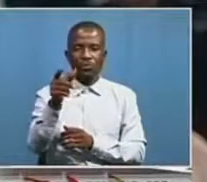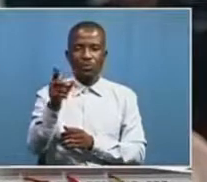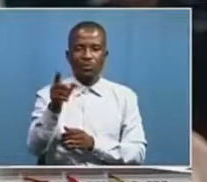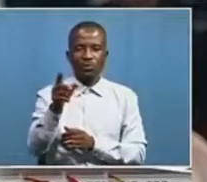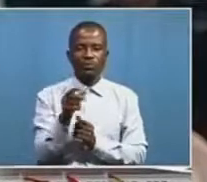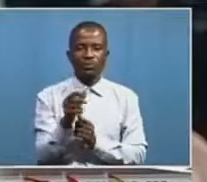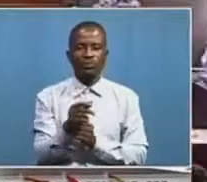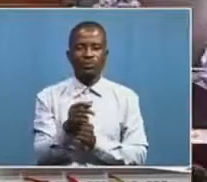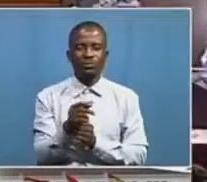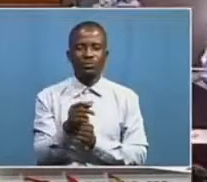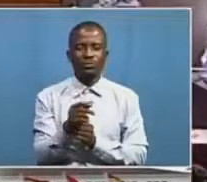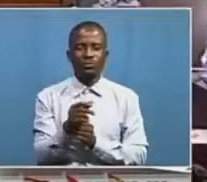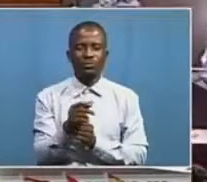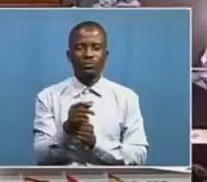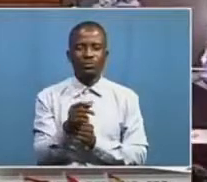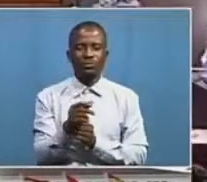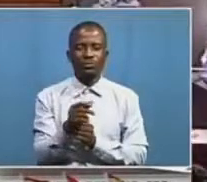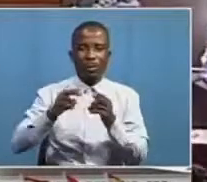30,121,111 plus